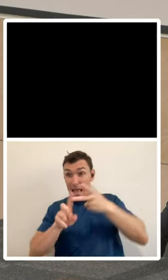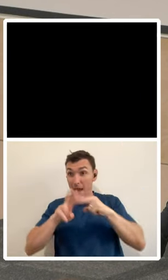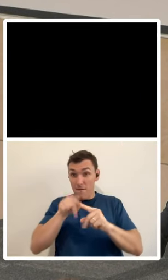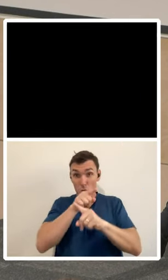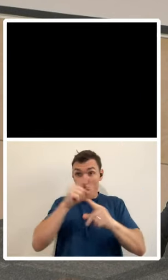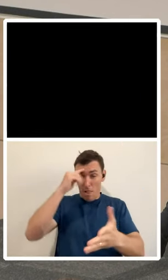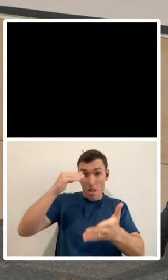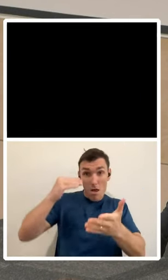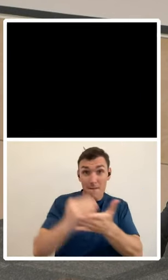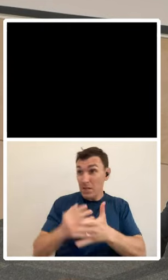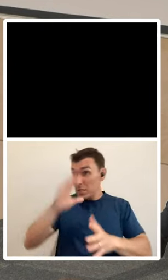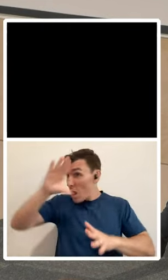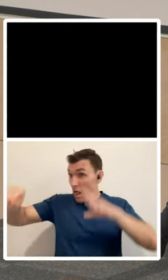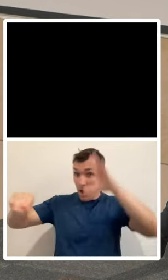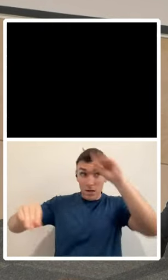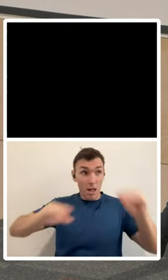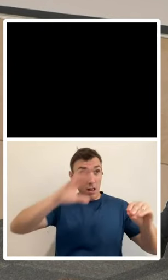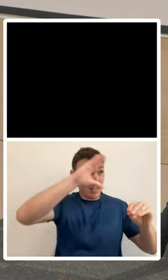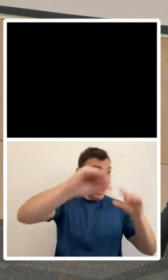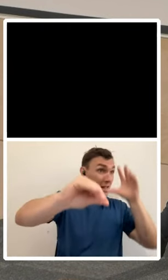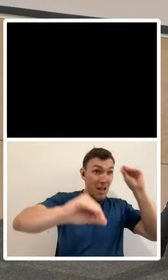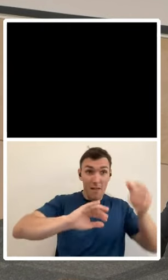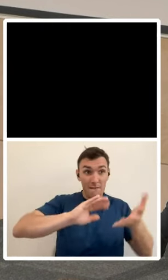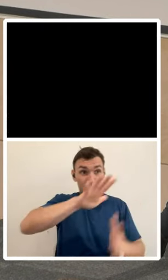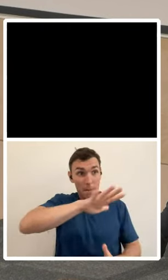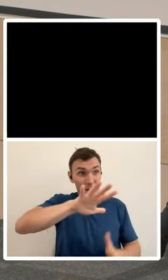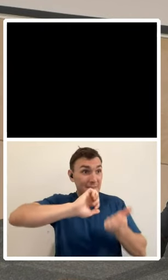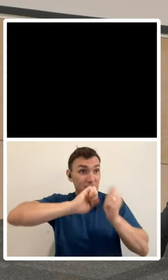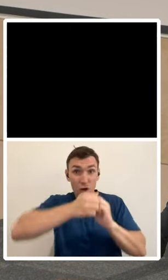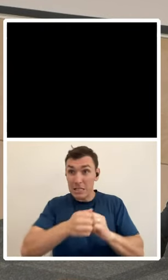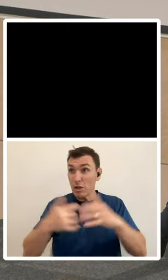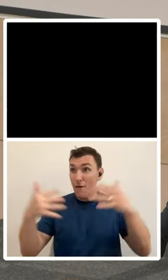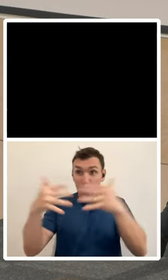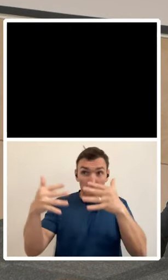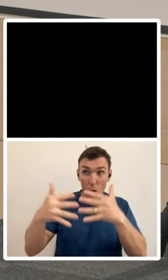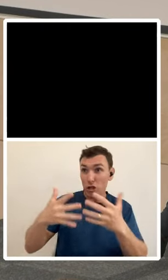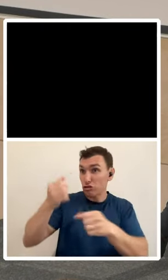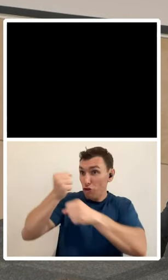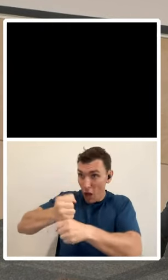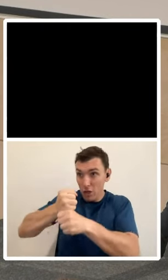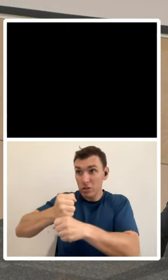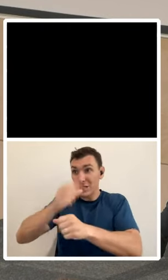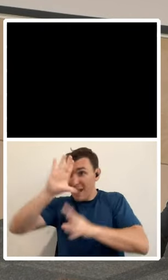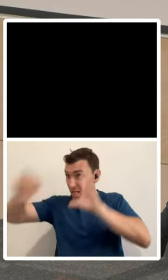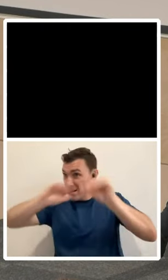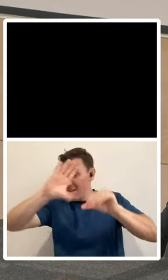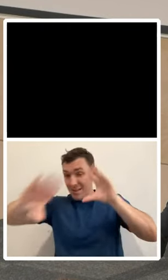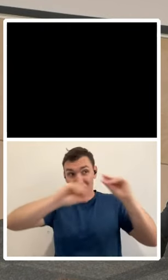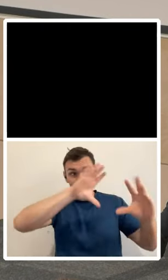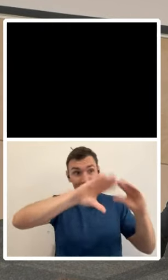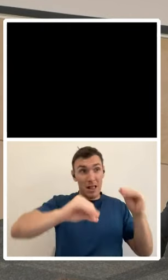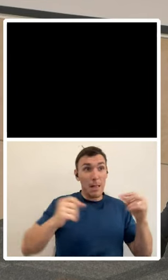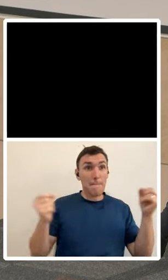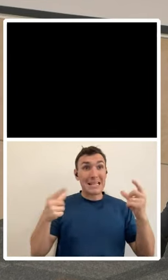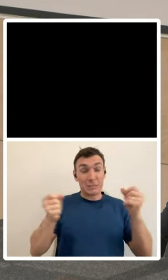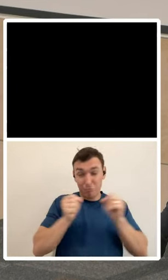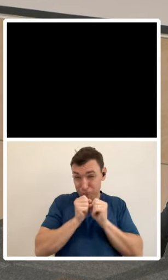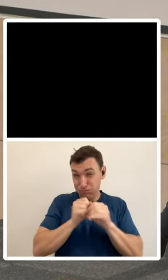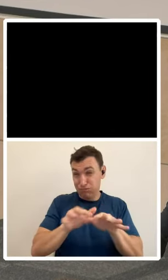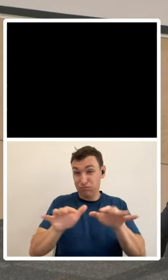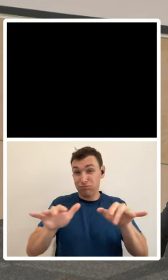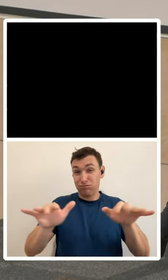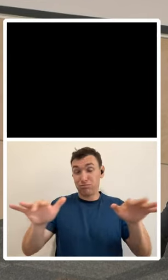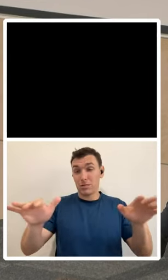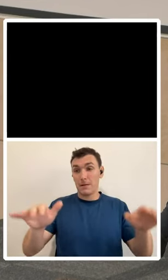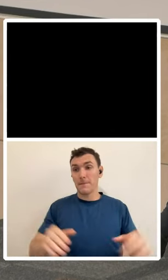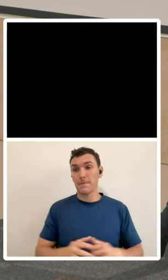guys at football, tell the guys at church. You know, just tell whoever you can. Get this message out there. If enough people accept this, if you look